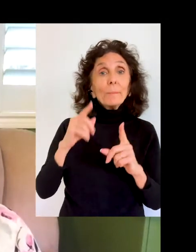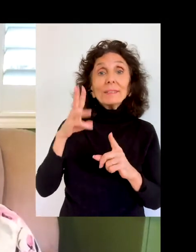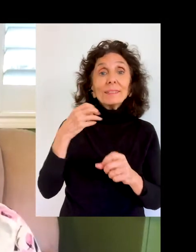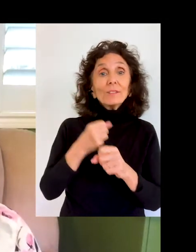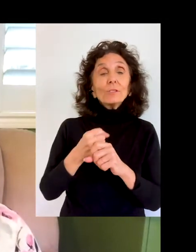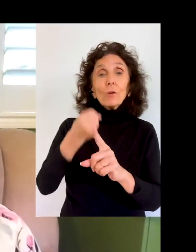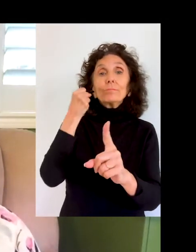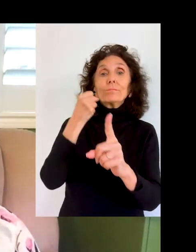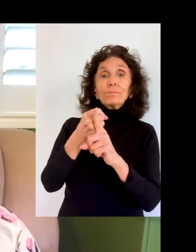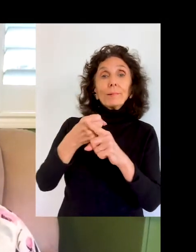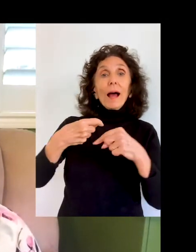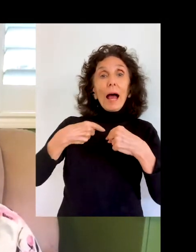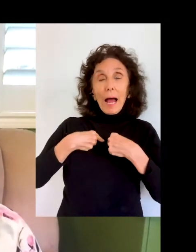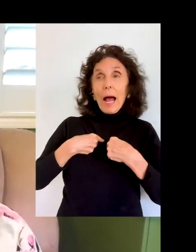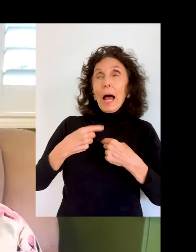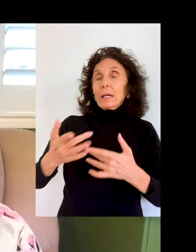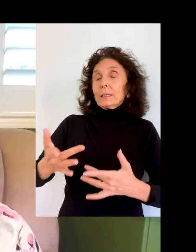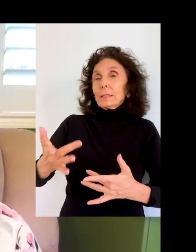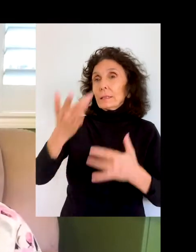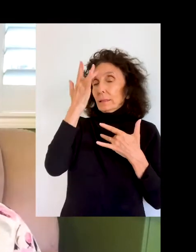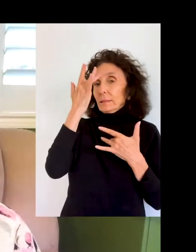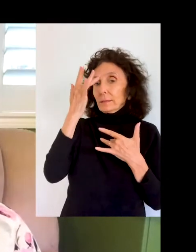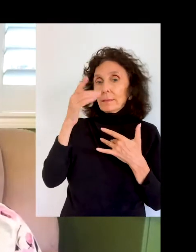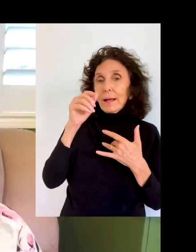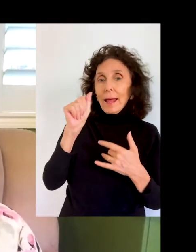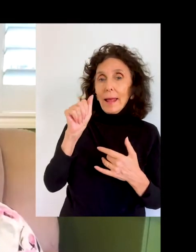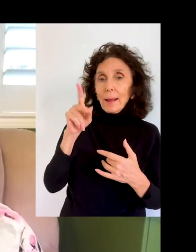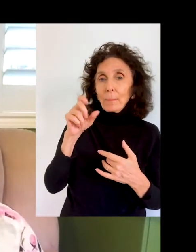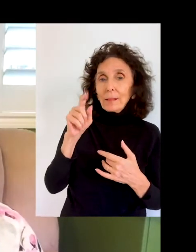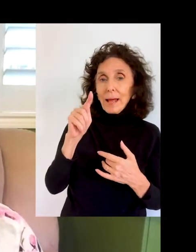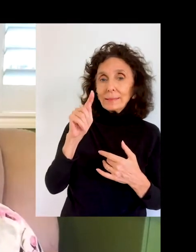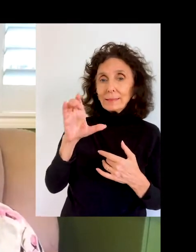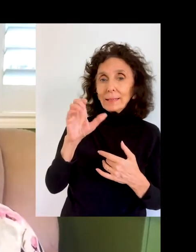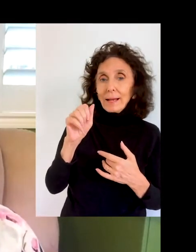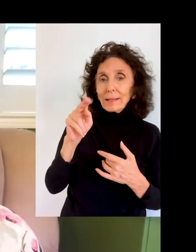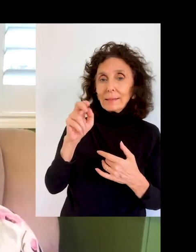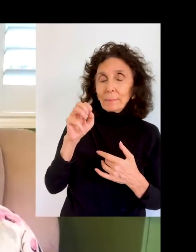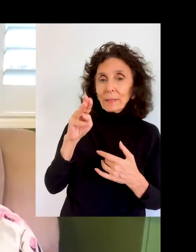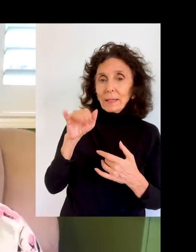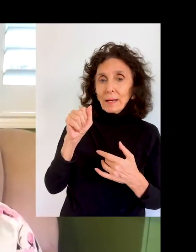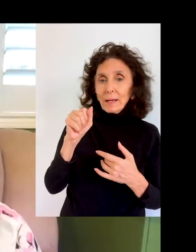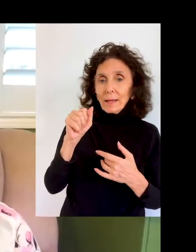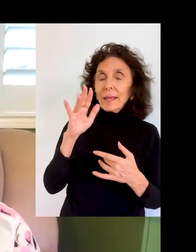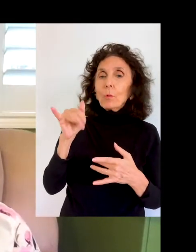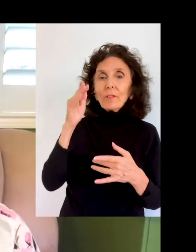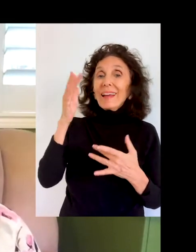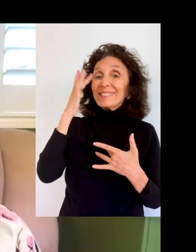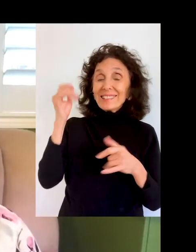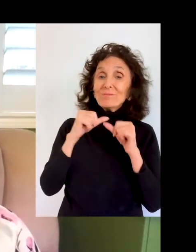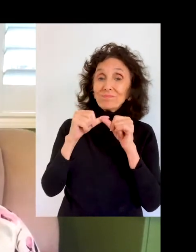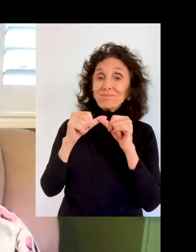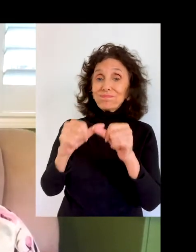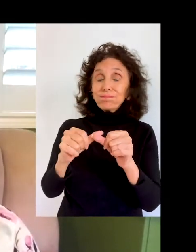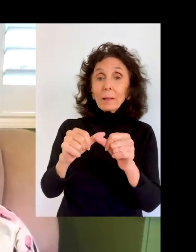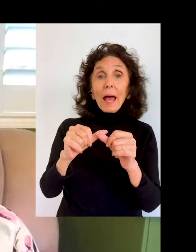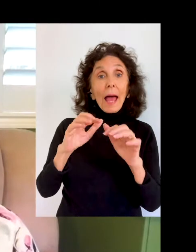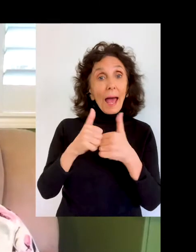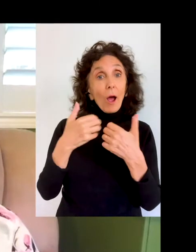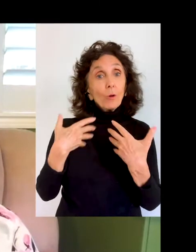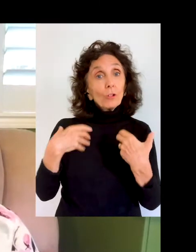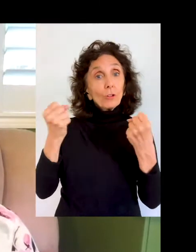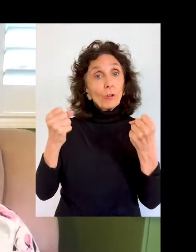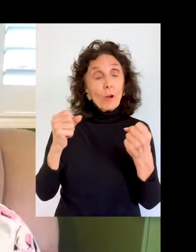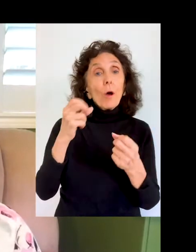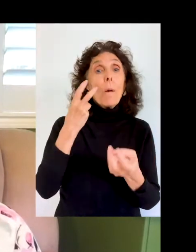rare disease. It's called aplastic anemia. And this is a chronic disease that can be cured with a bone marrow transplant or with medicine and steroids